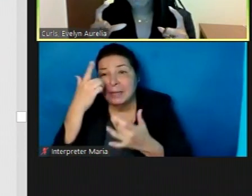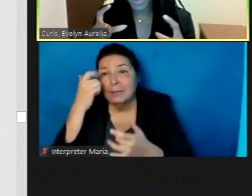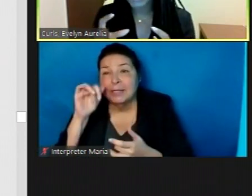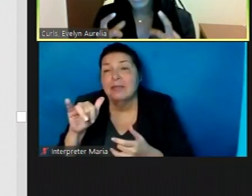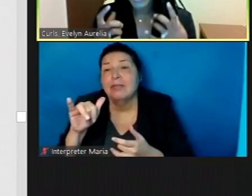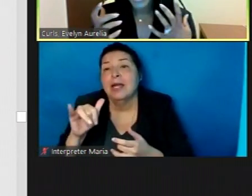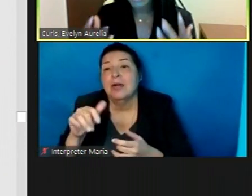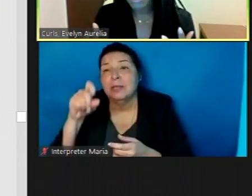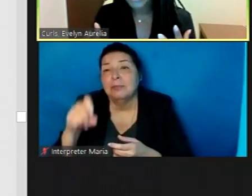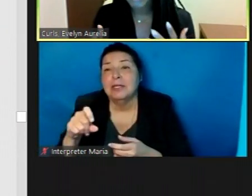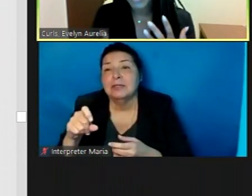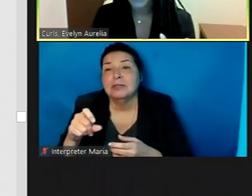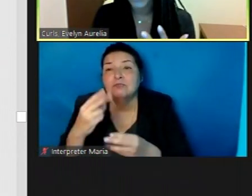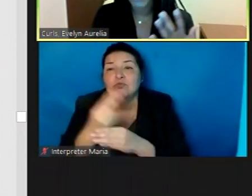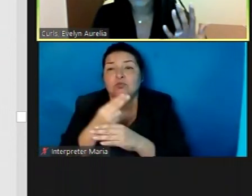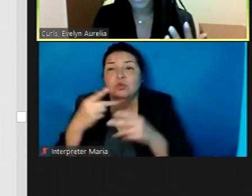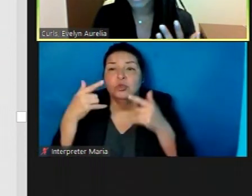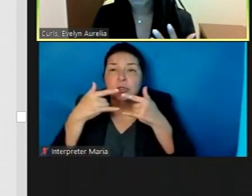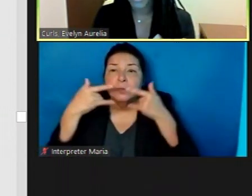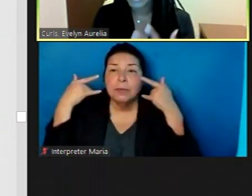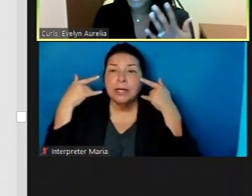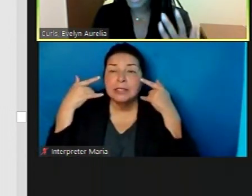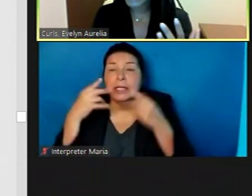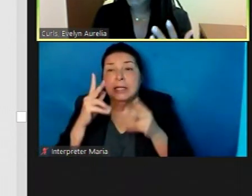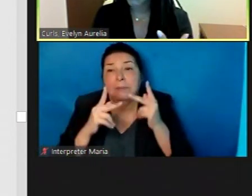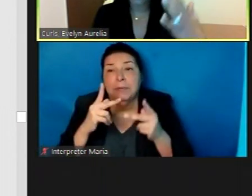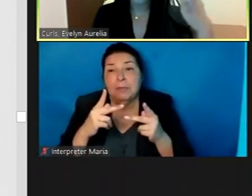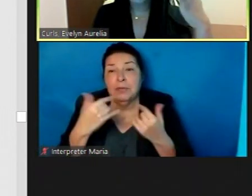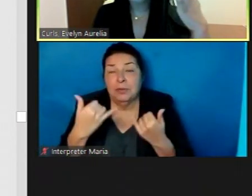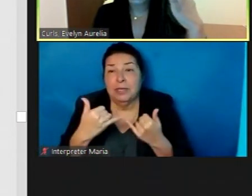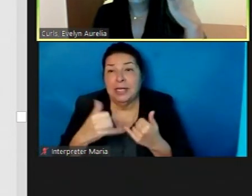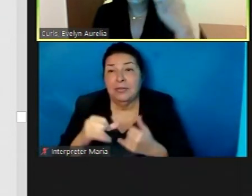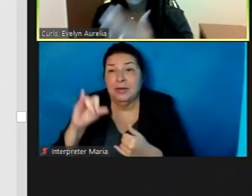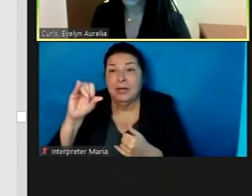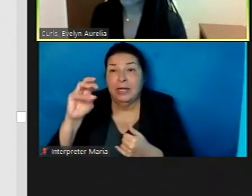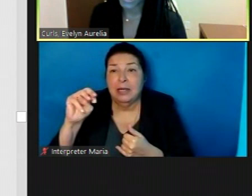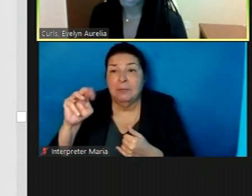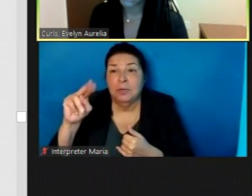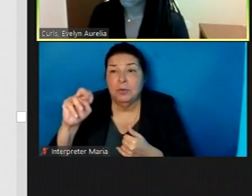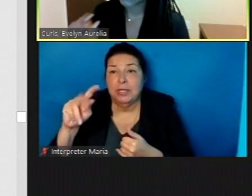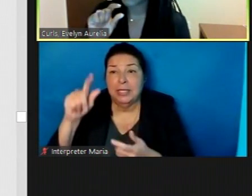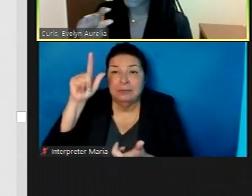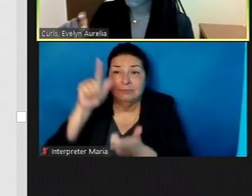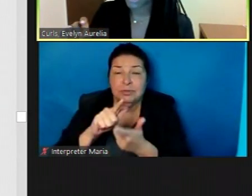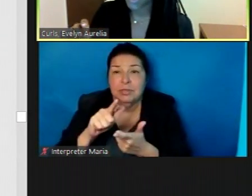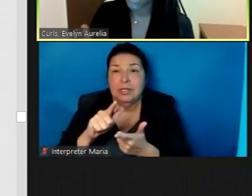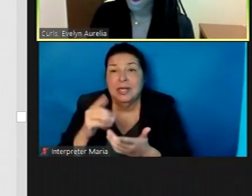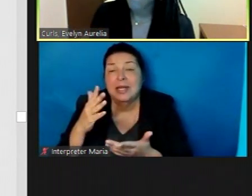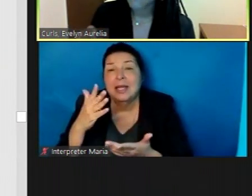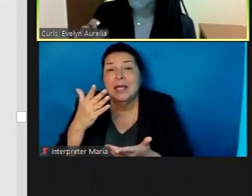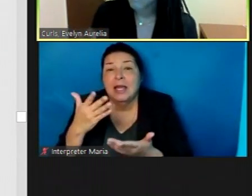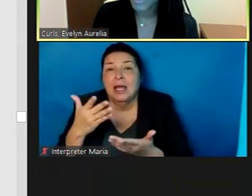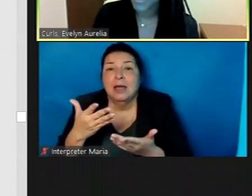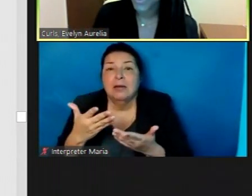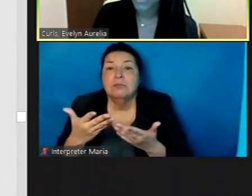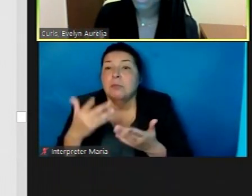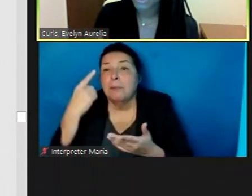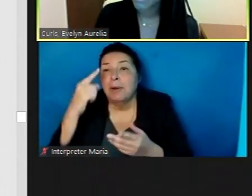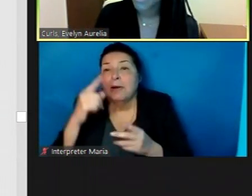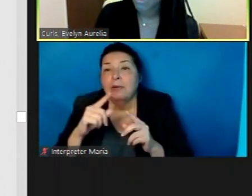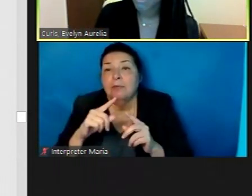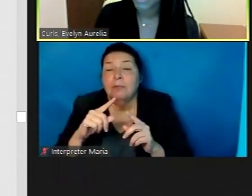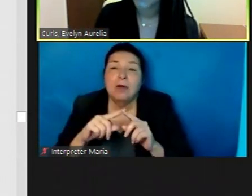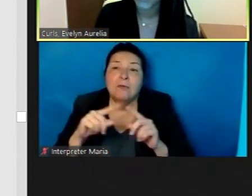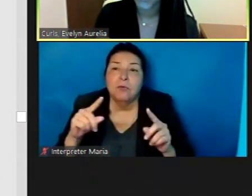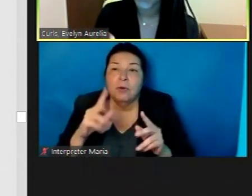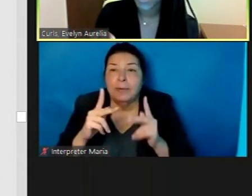sure we wear a mask. And also people who are immunosuppressed, like I said before, it might decrease our viral load to very low. But for people who are on